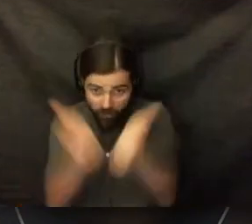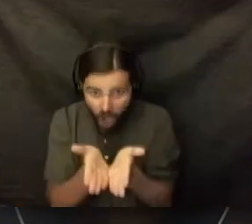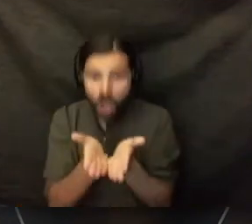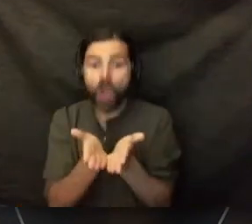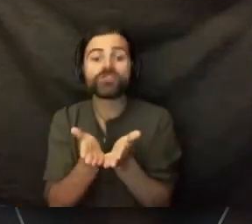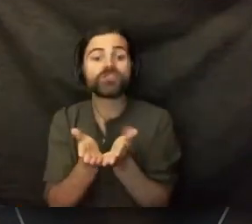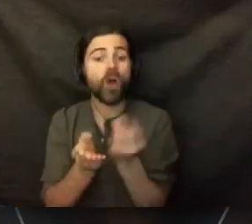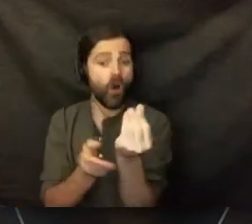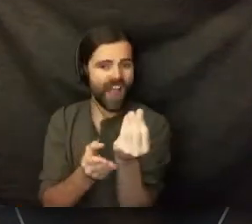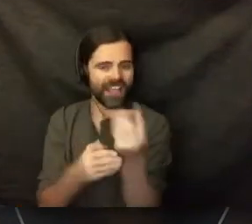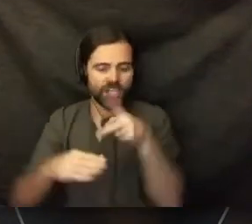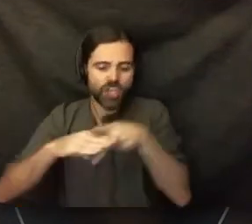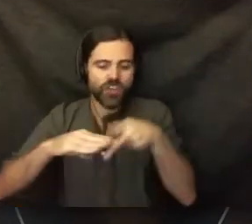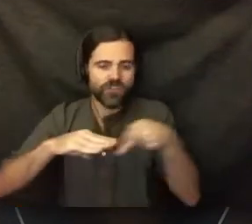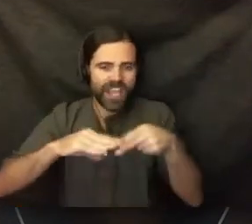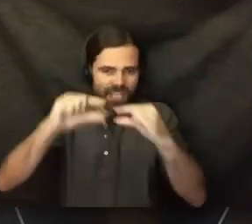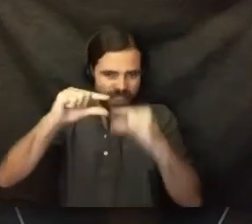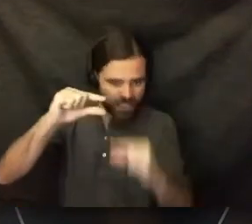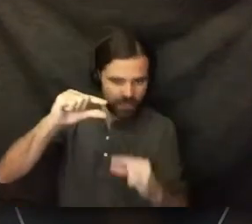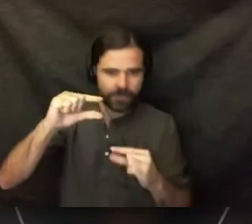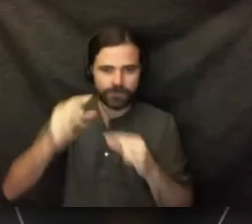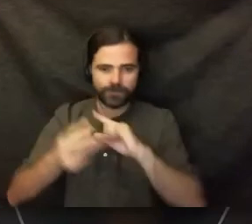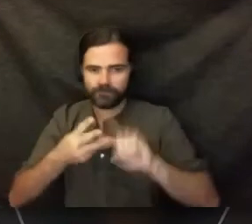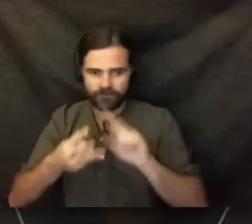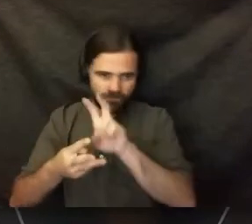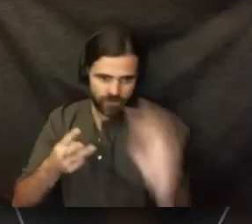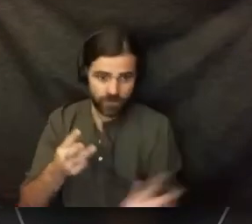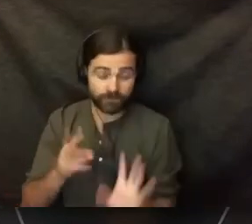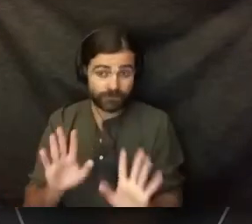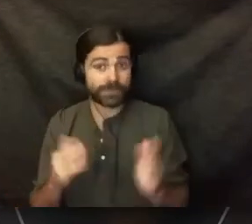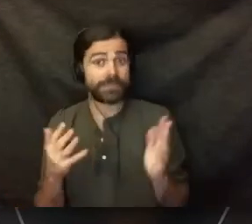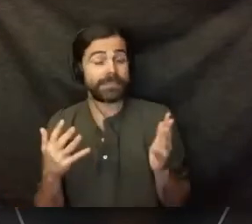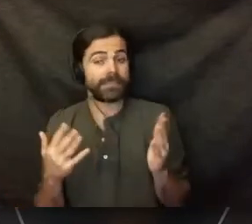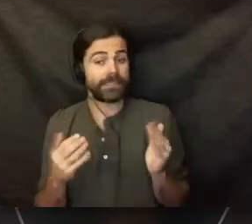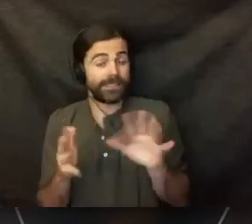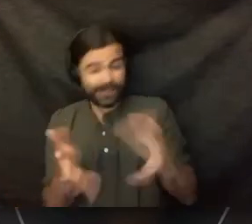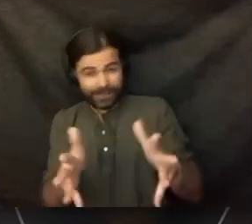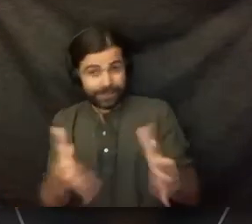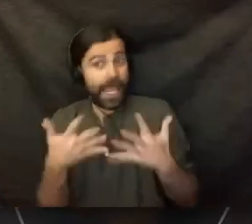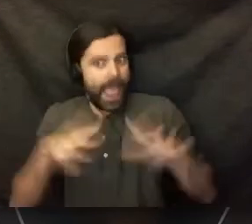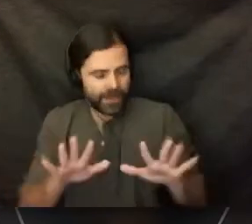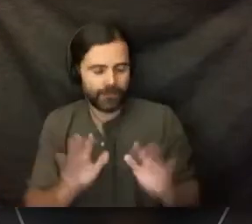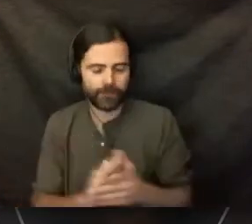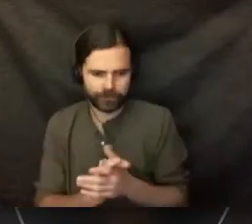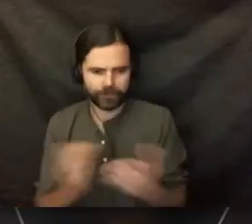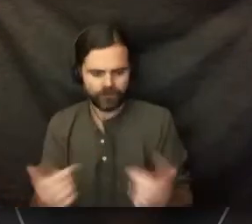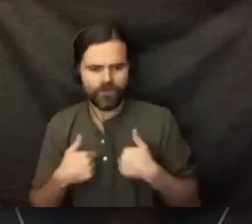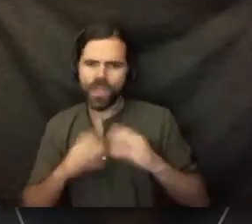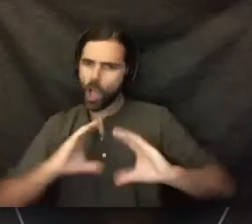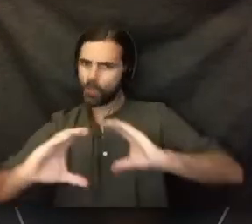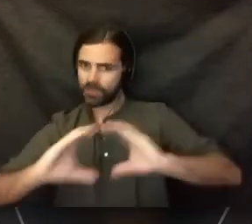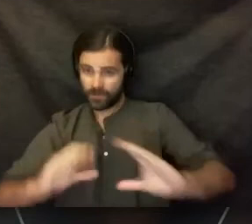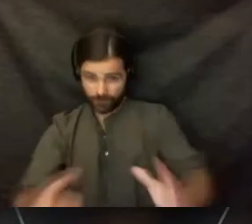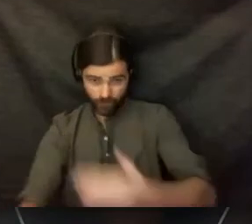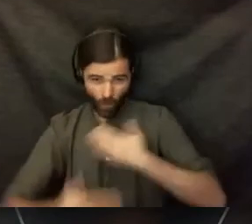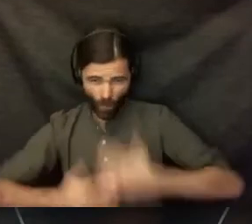capture systems value. So I'm nearly coming to the end, and I suppose what I bring to this conversation is that when we look at this, what